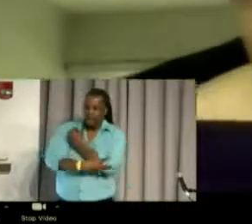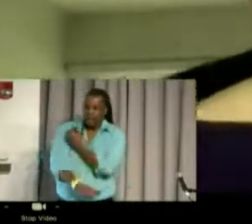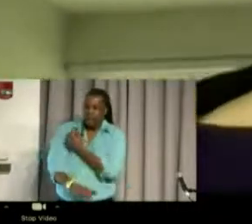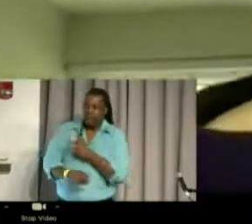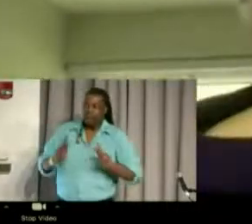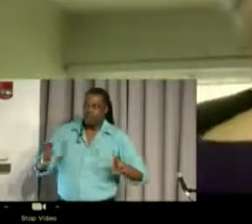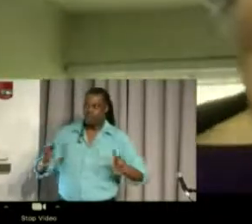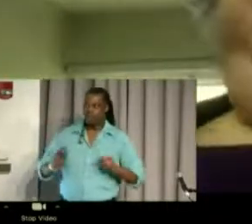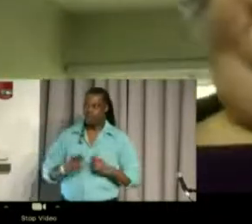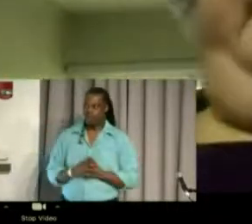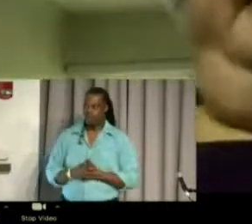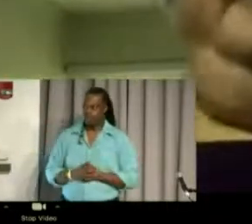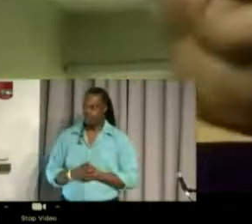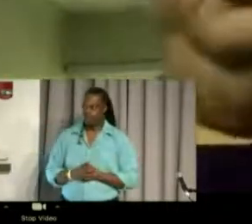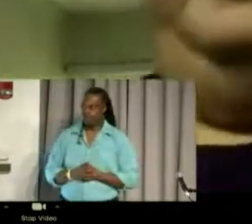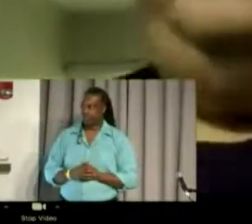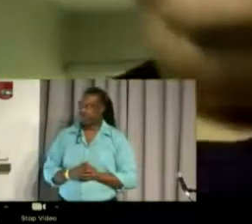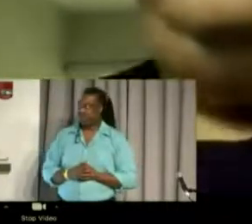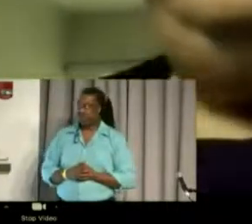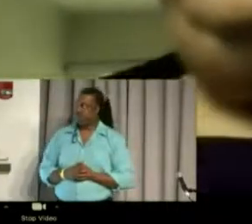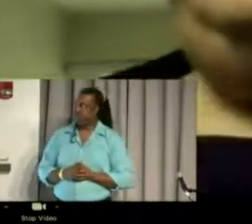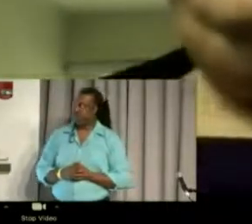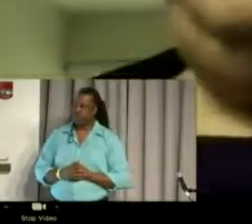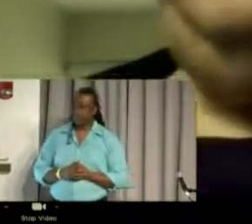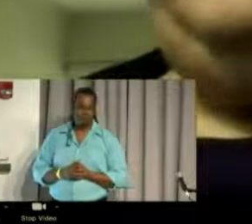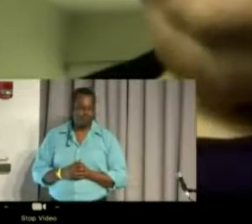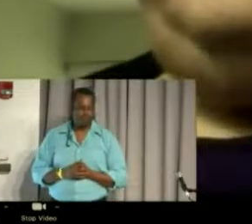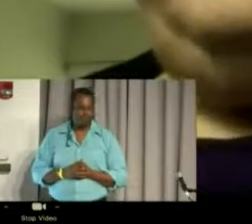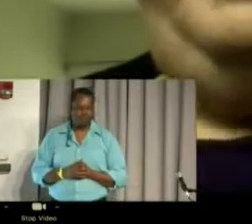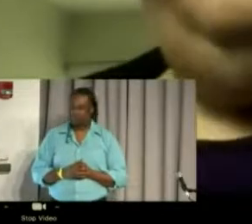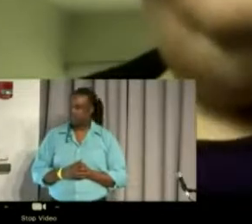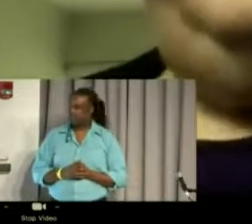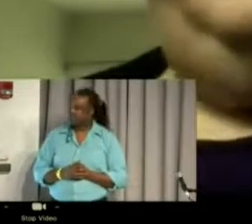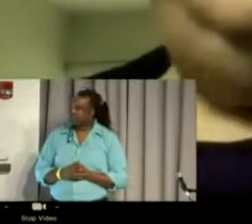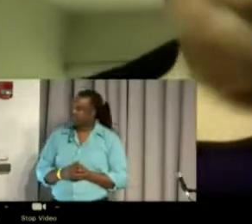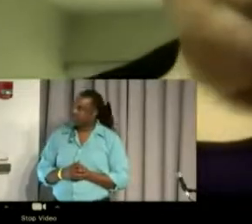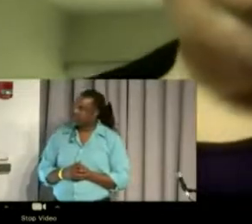So Césaire's work in Poetry and Knowledge warns us that statistical